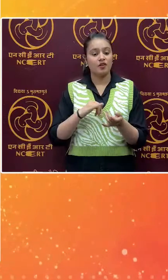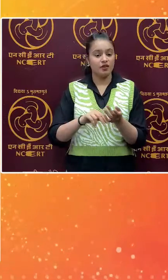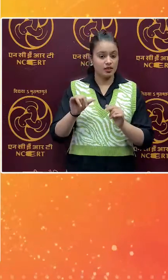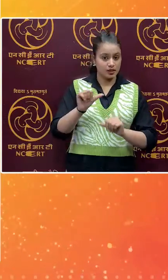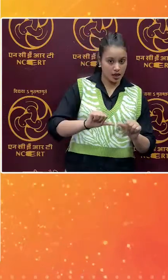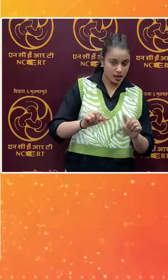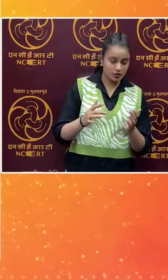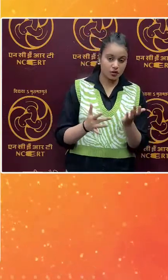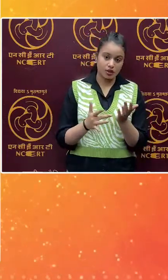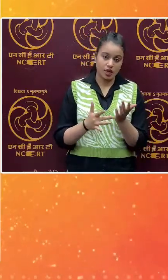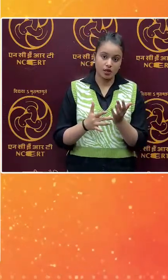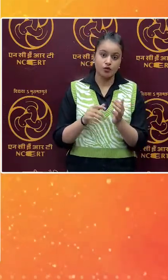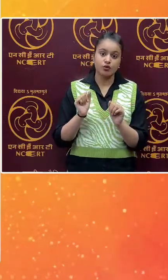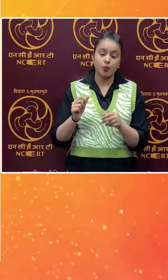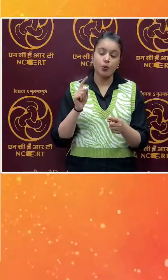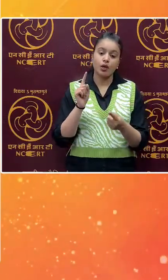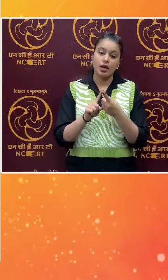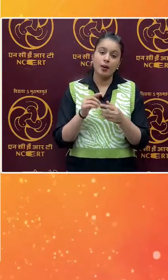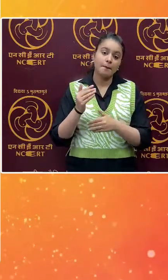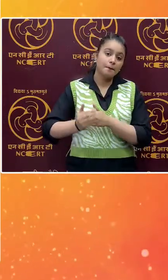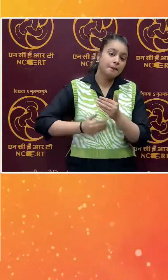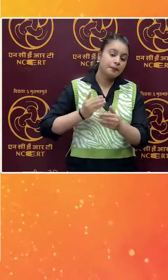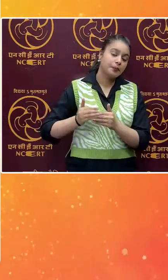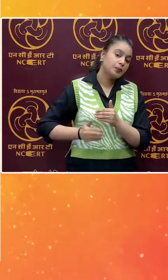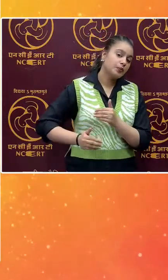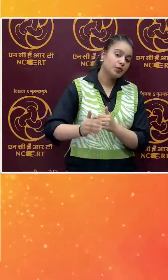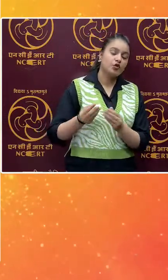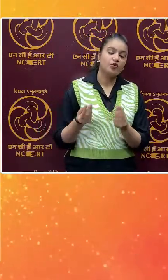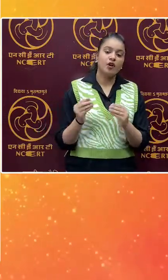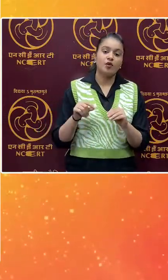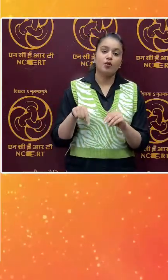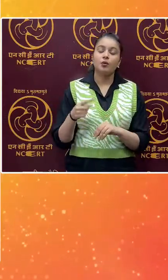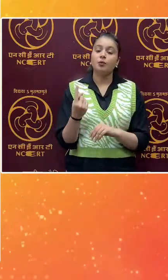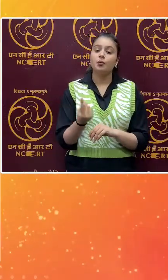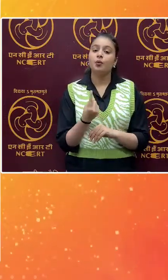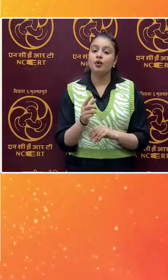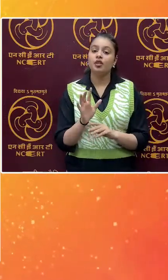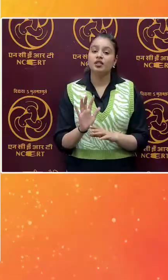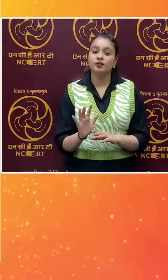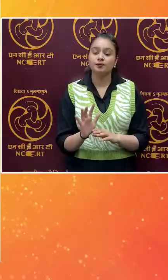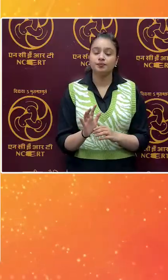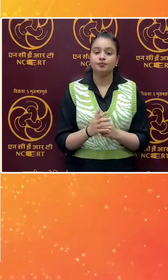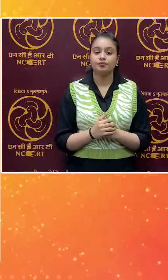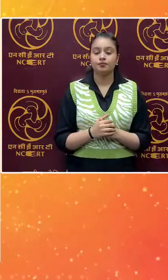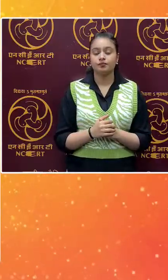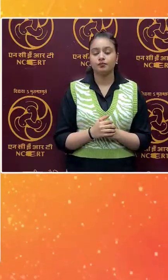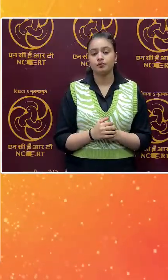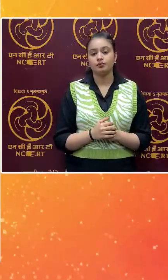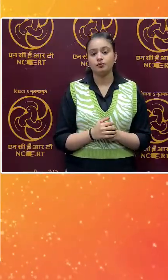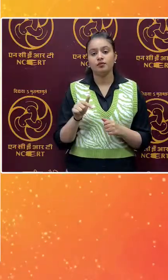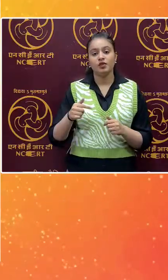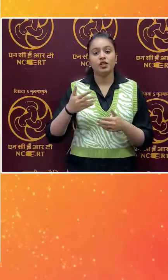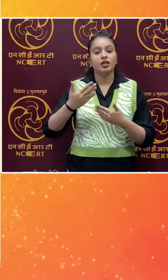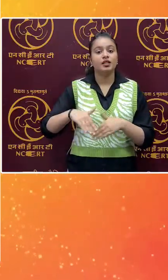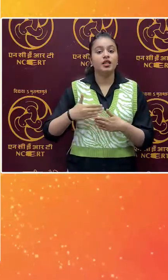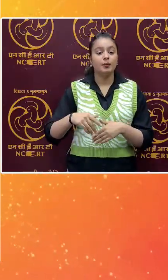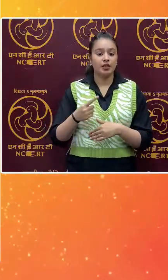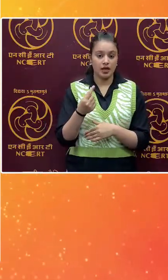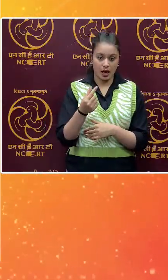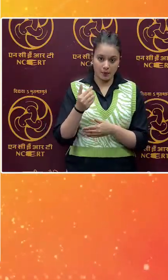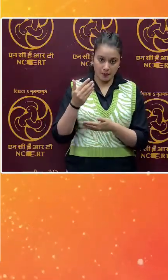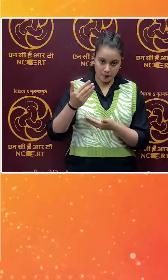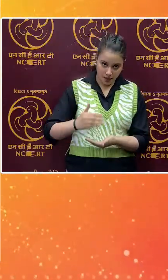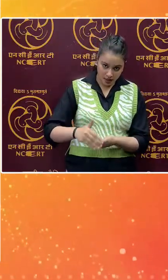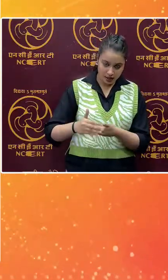agenda has to be taken forward. It is only there is limited amount of money,